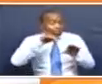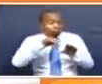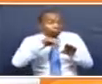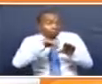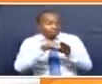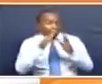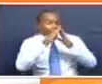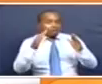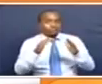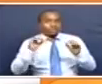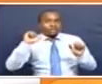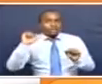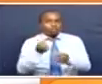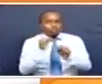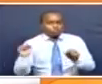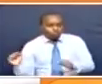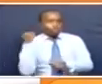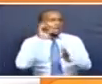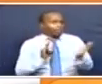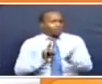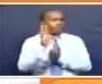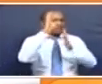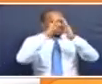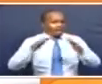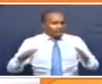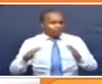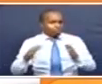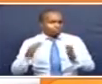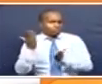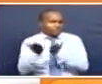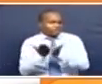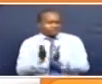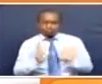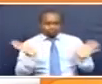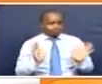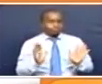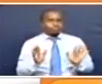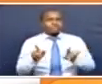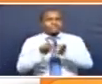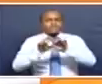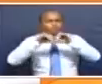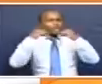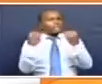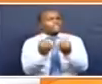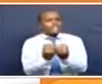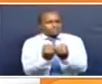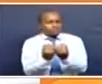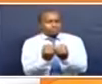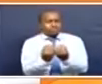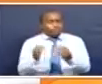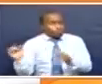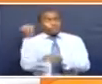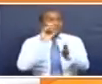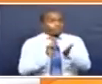just wake up and fire your house girl. Even in an organization, you cannot just wake up and fire somebody until and unless you